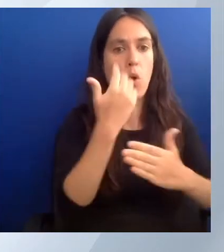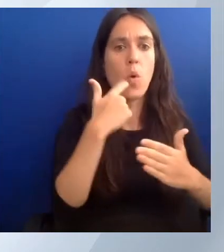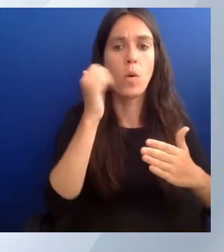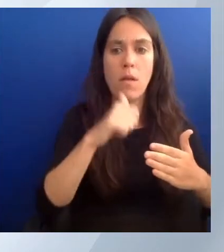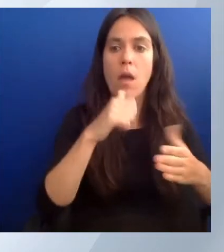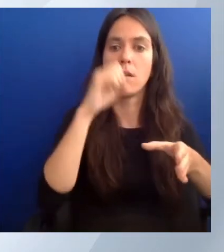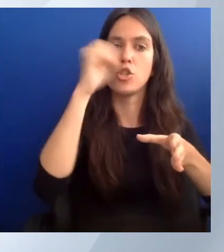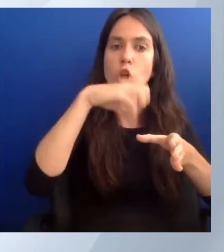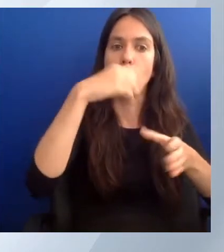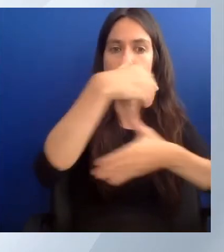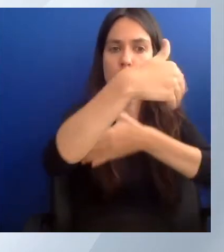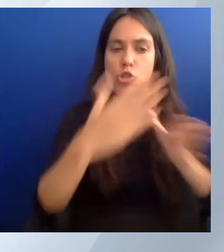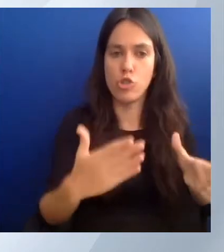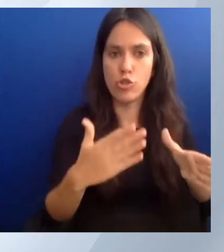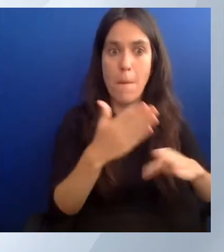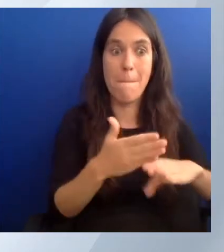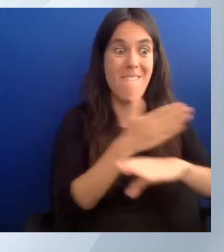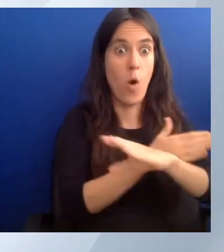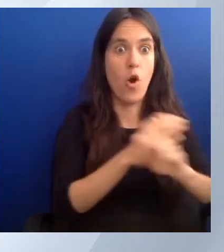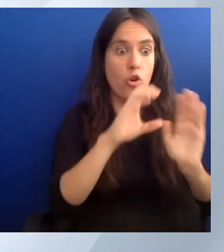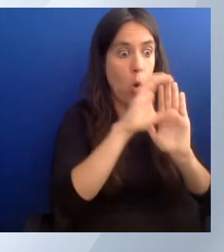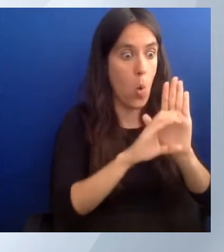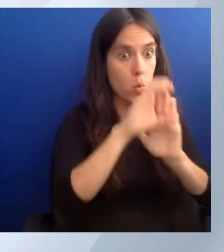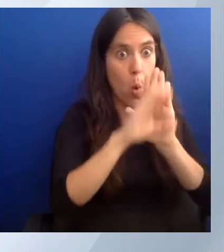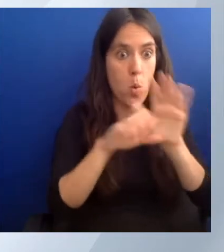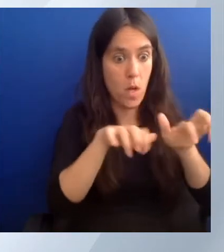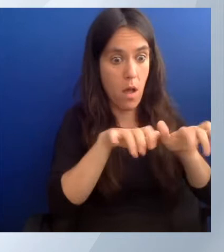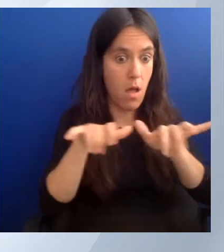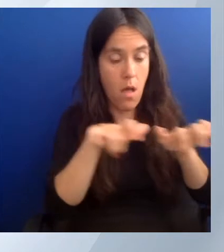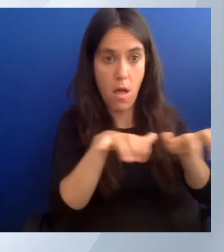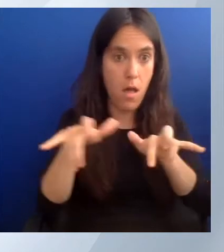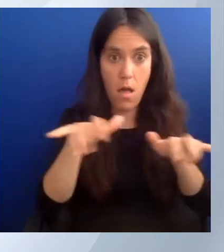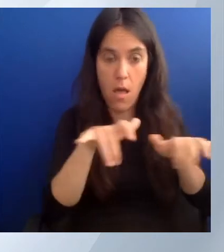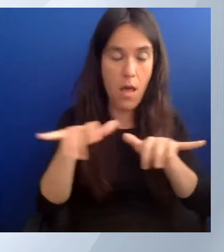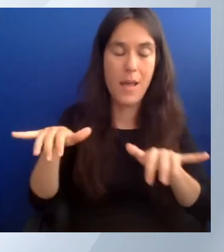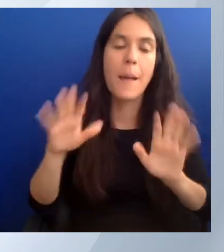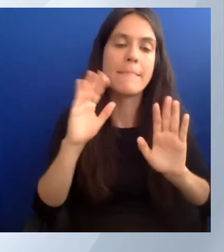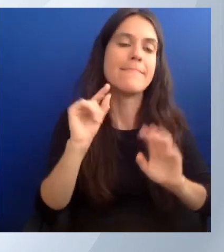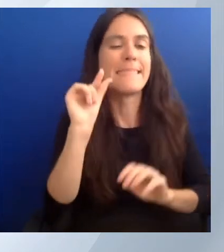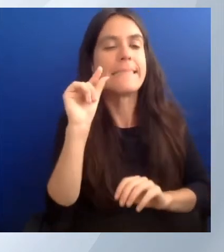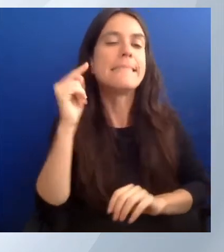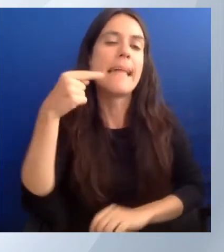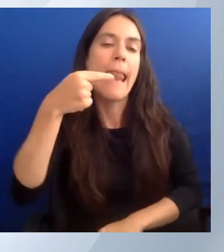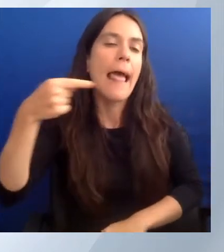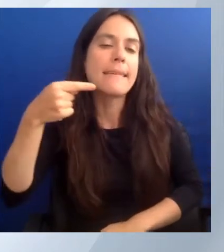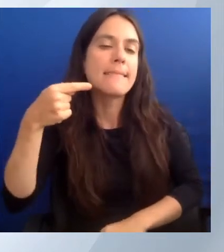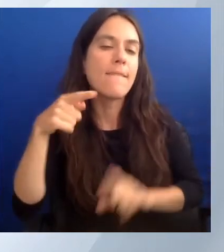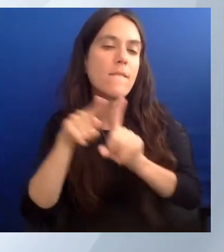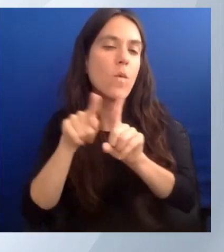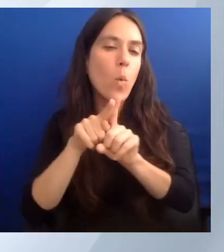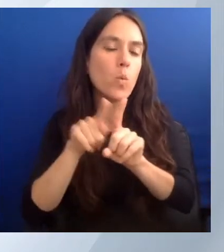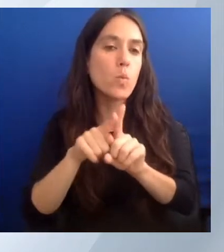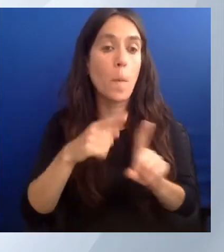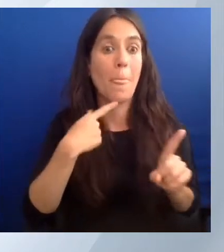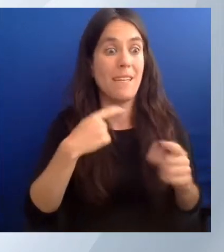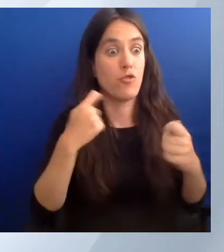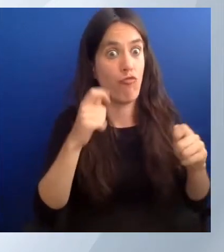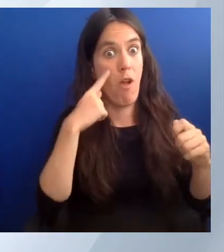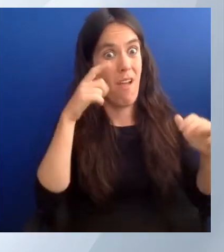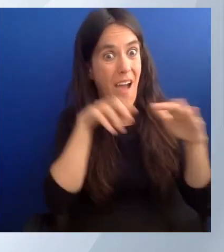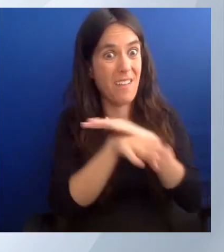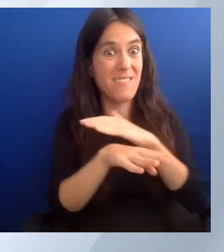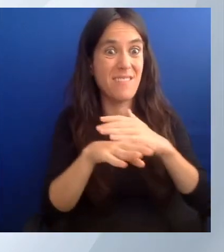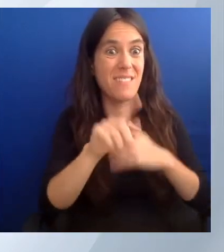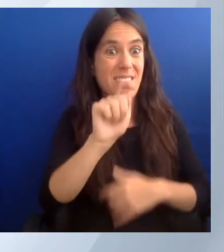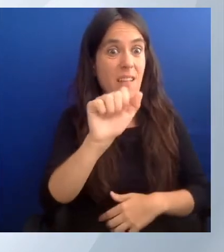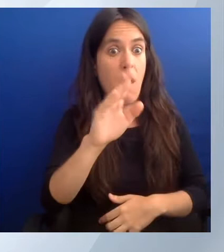start coding. It has a downside of, if you try and access a table that doesn't exist,